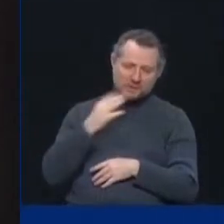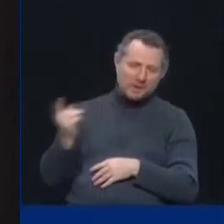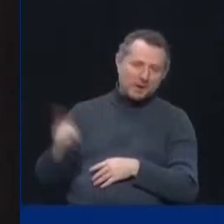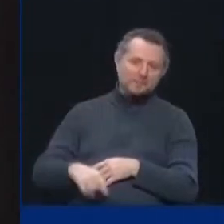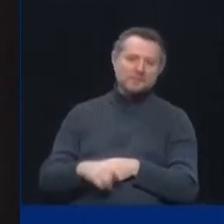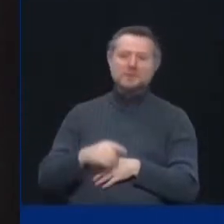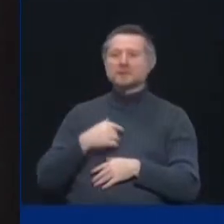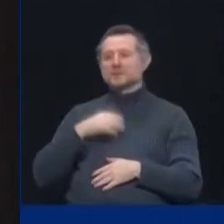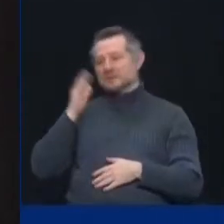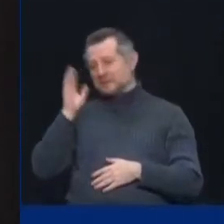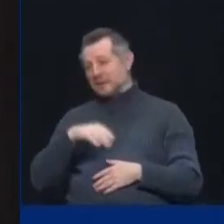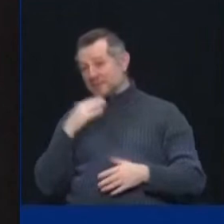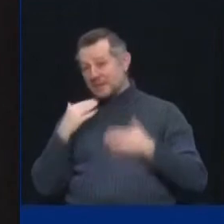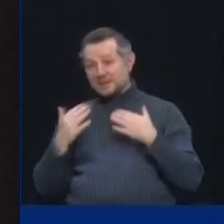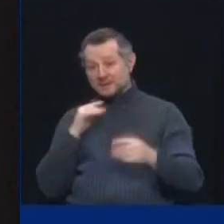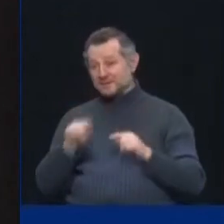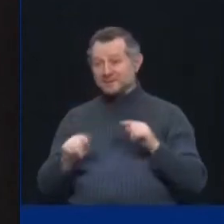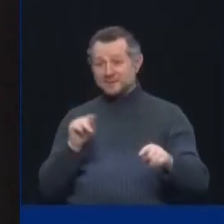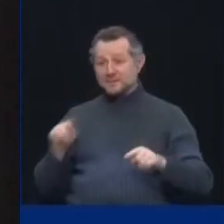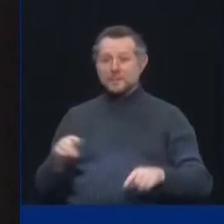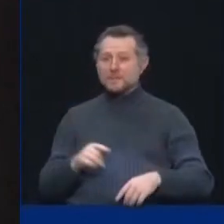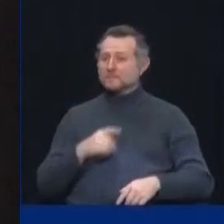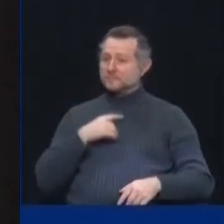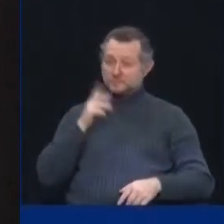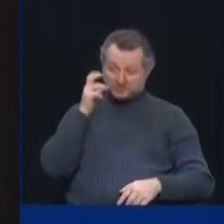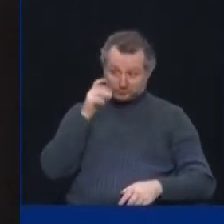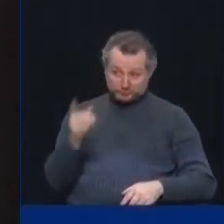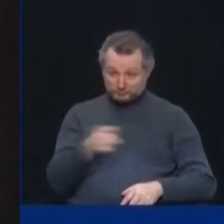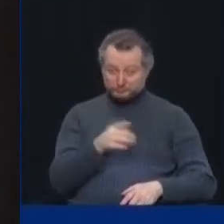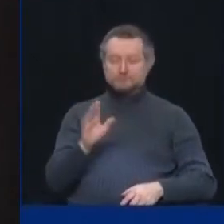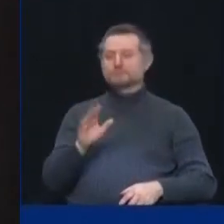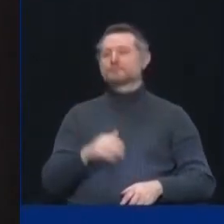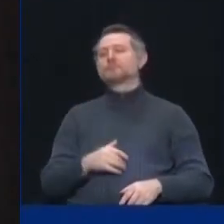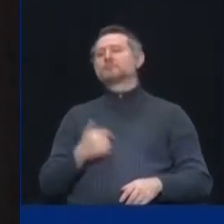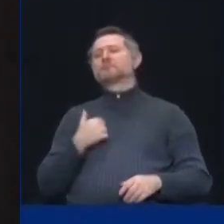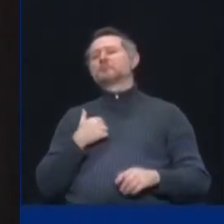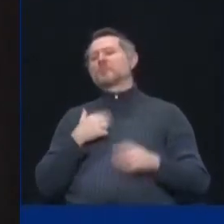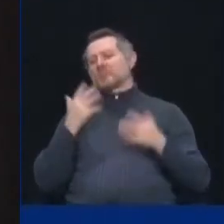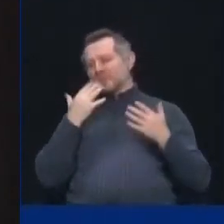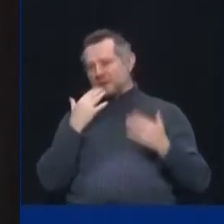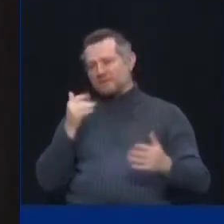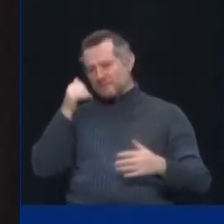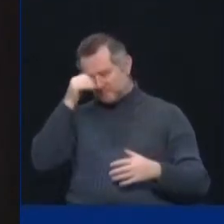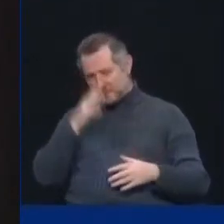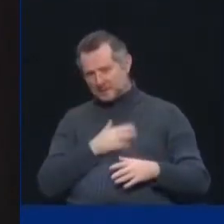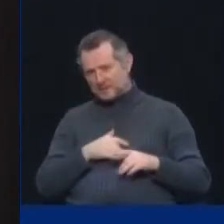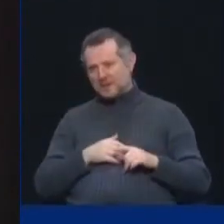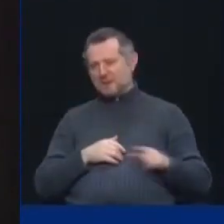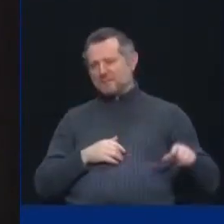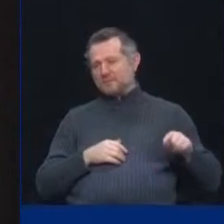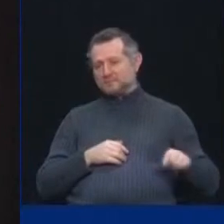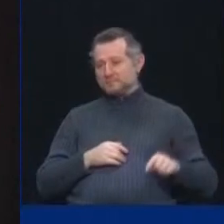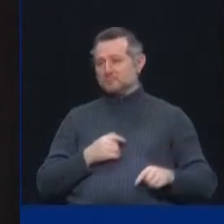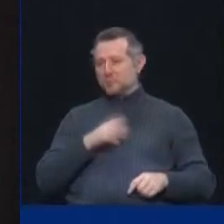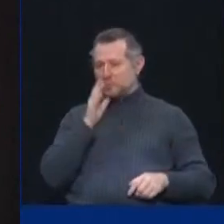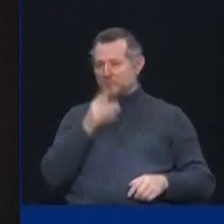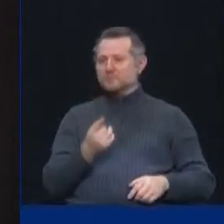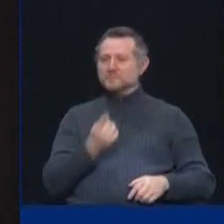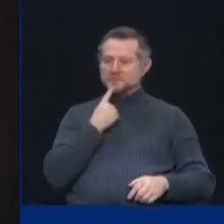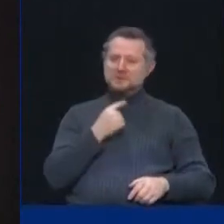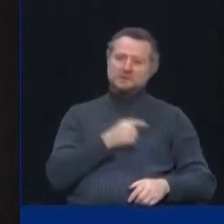thanking the people, we're hearing them. I just want to thank the guy to my left over here. I'm gonna miss him. I really